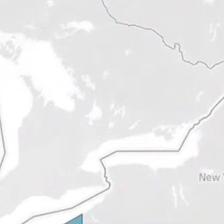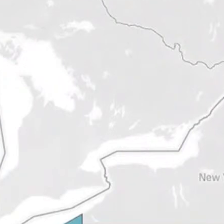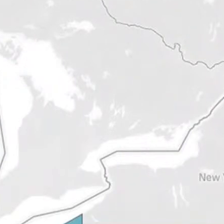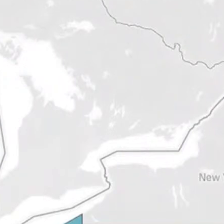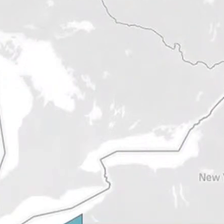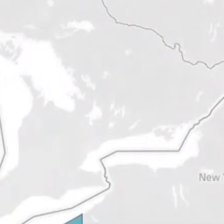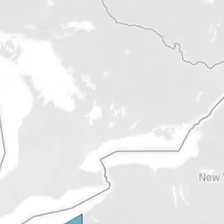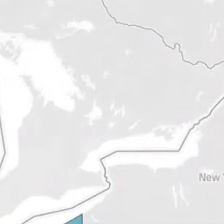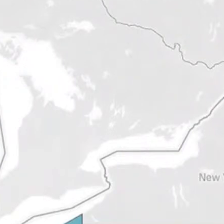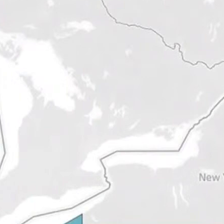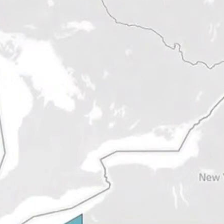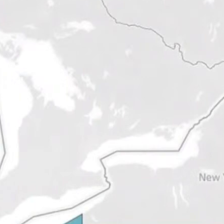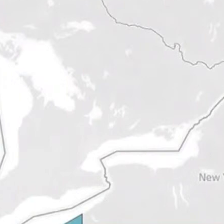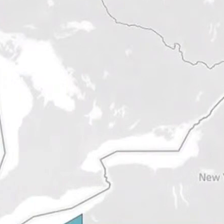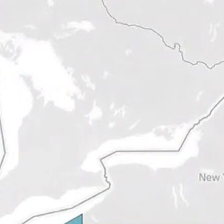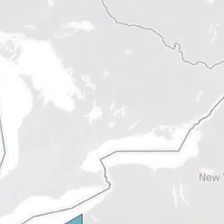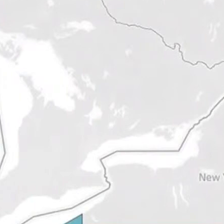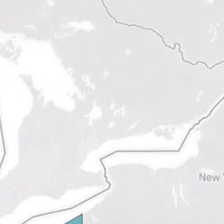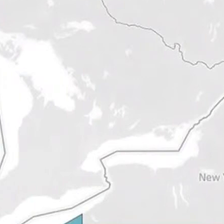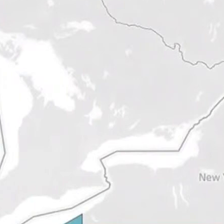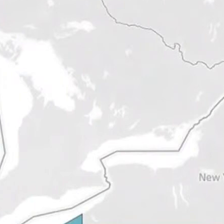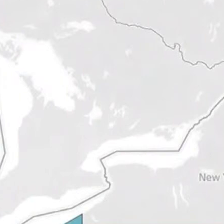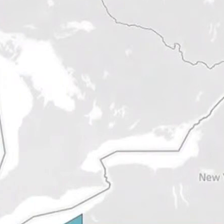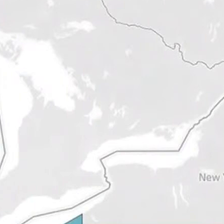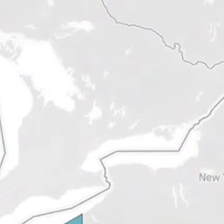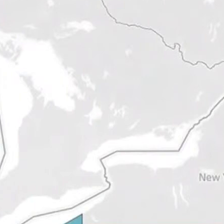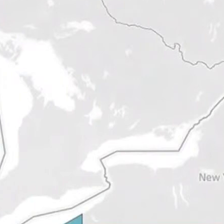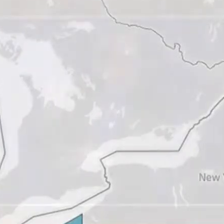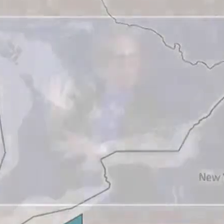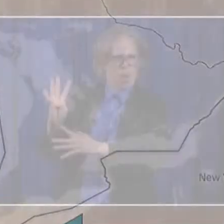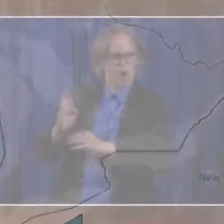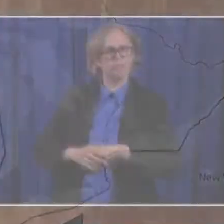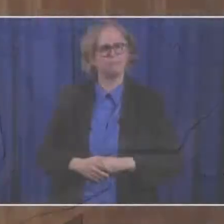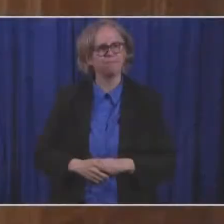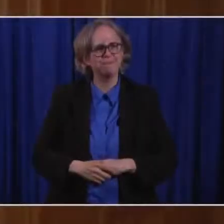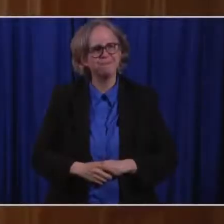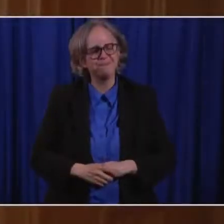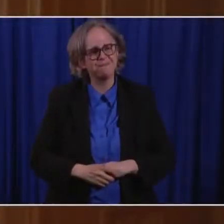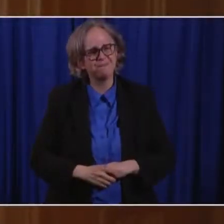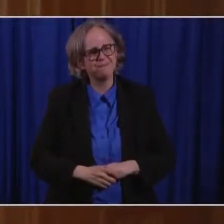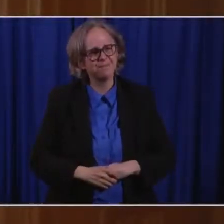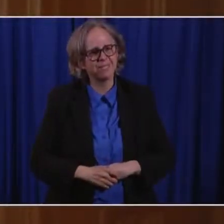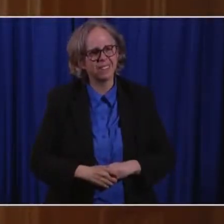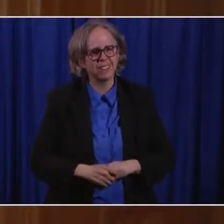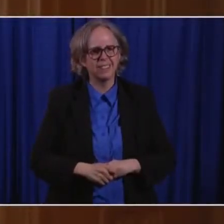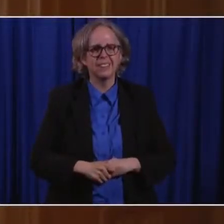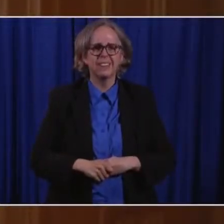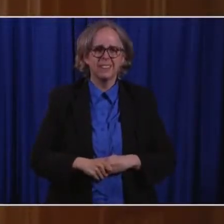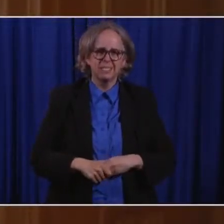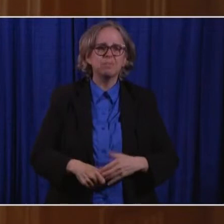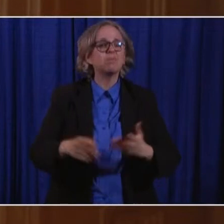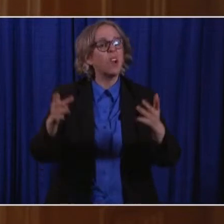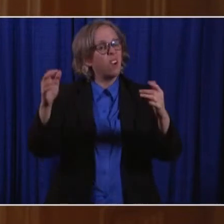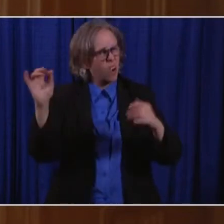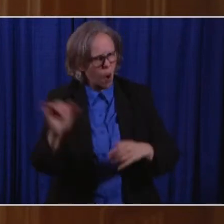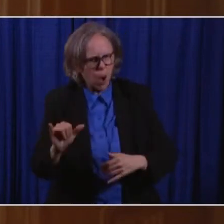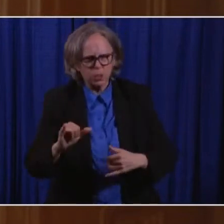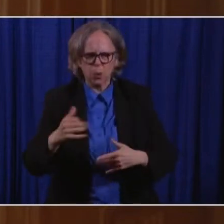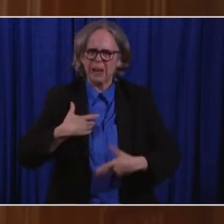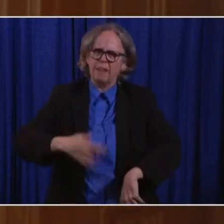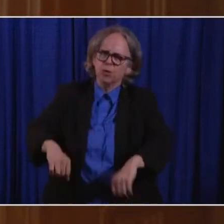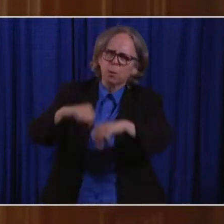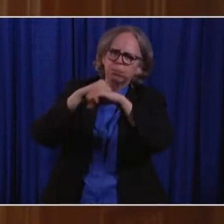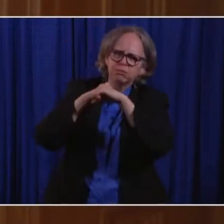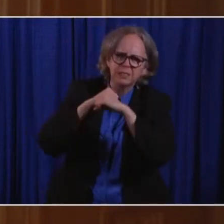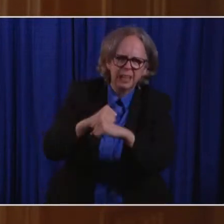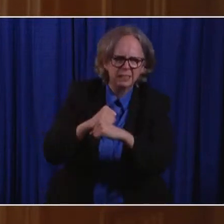down to 964. We've also made great progress in protecting our vulnerable Ohioans in